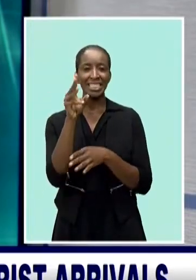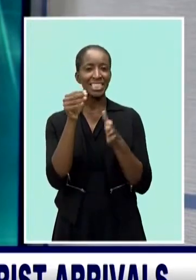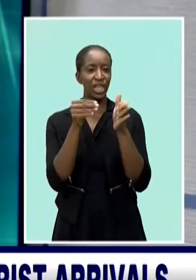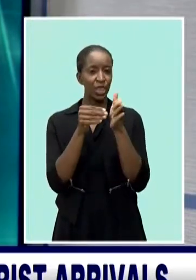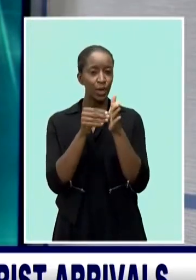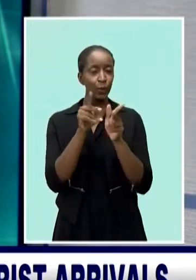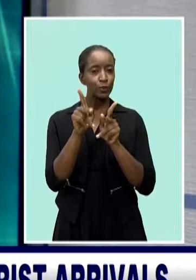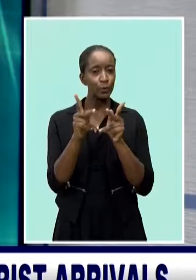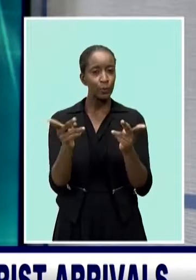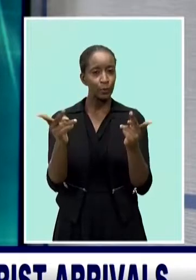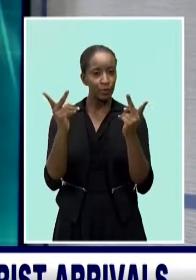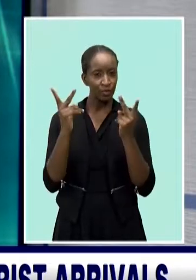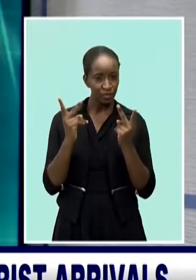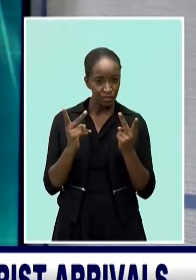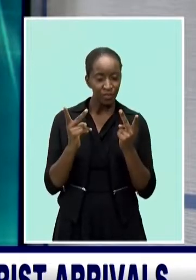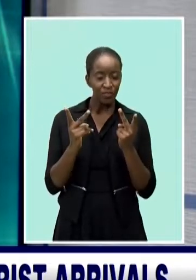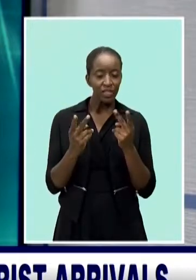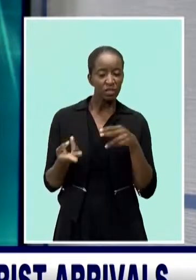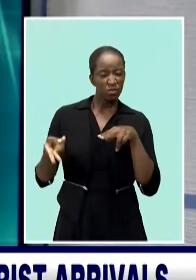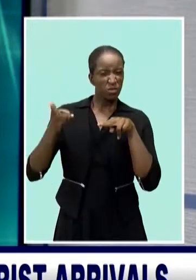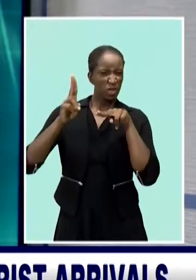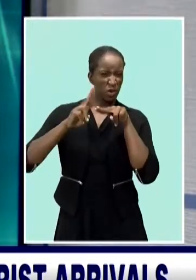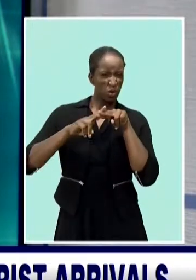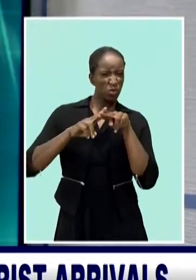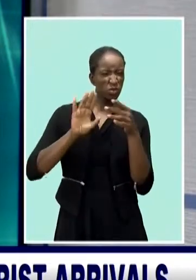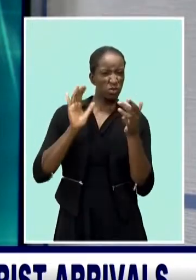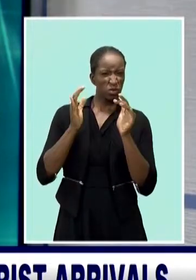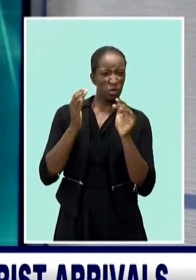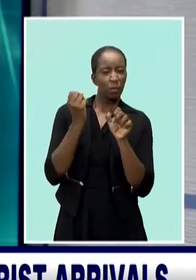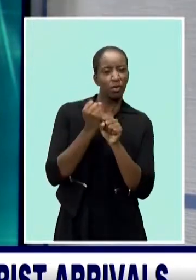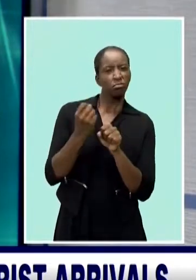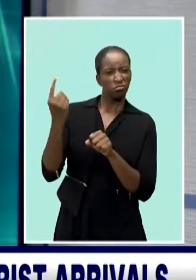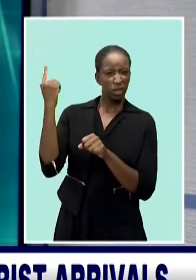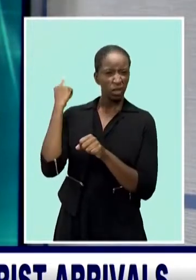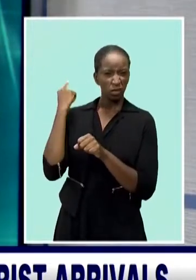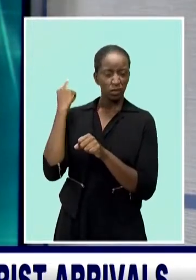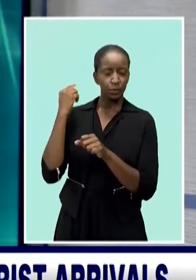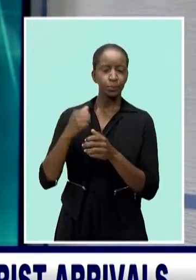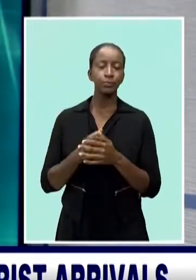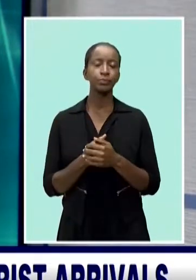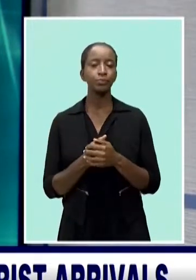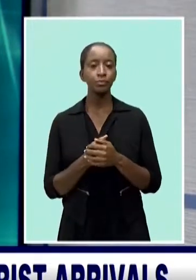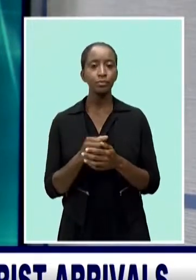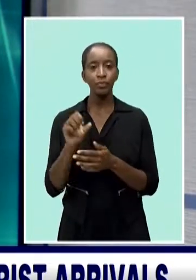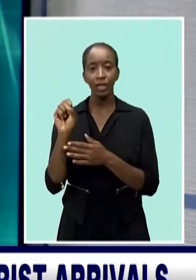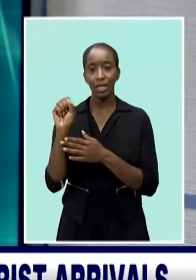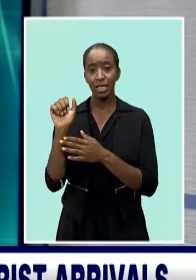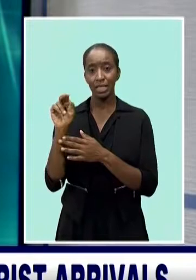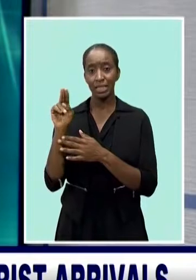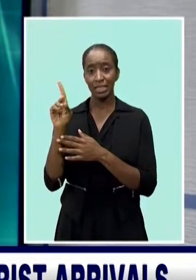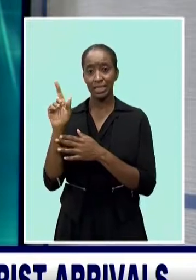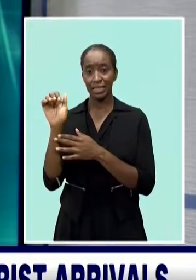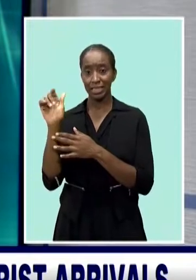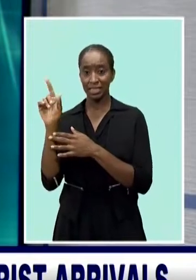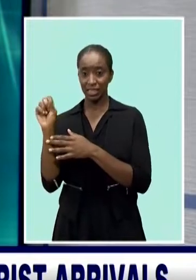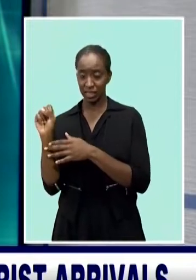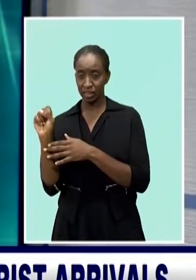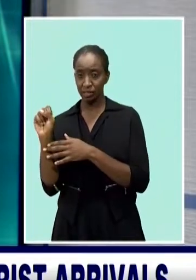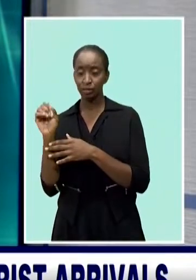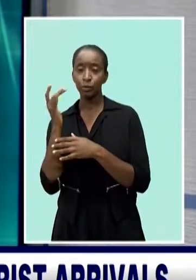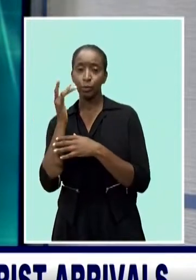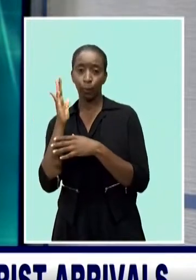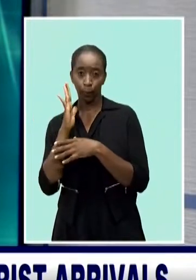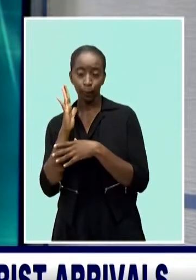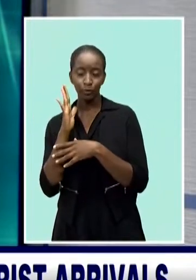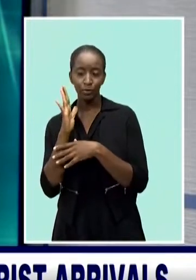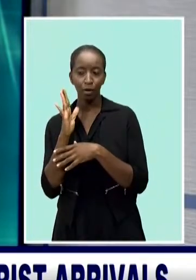between January and March this year over the same period in 2018. Now, the Sandals Resort brand is being credited with helping to bring